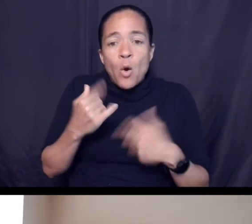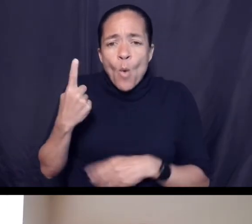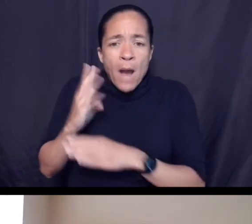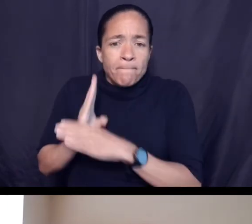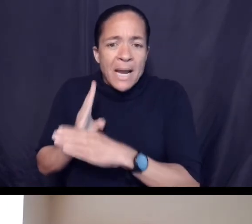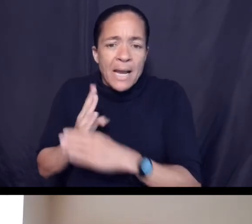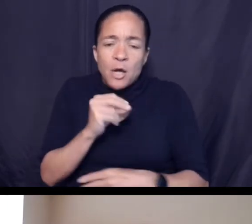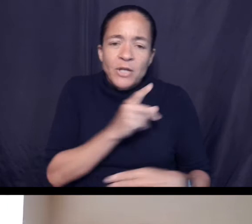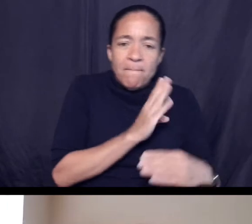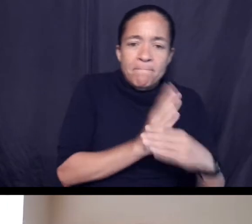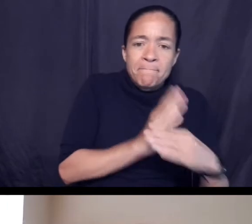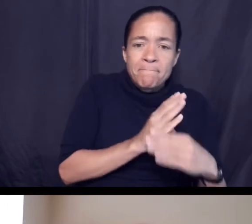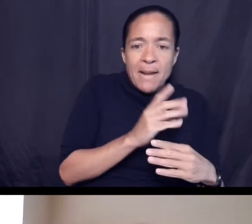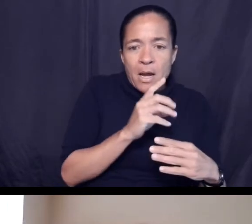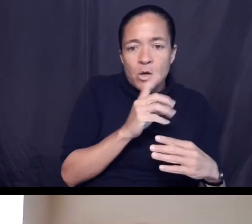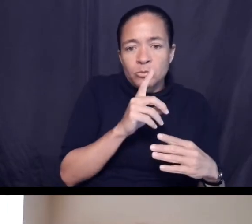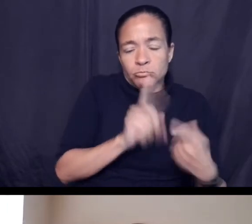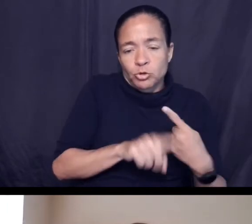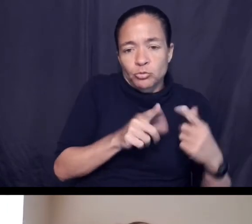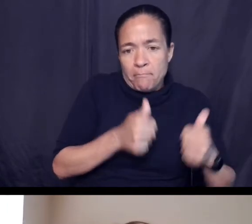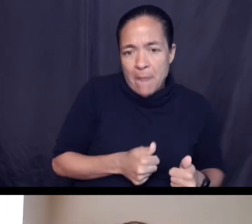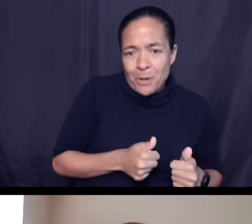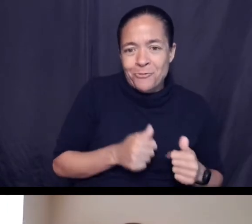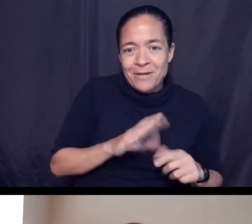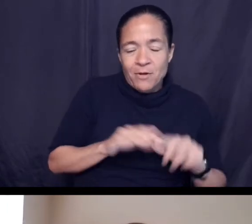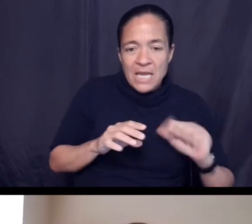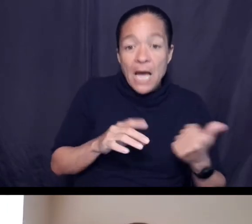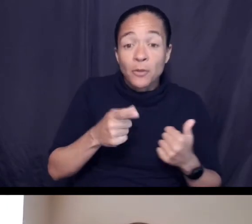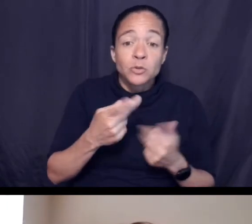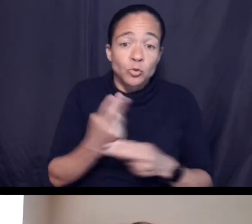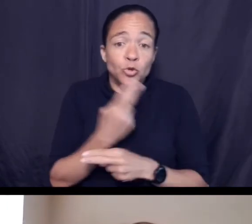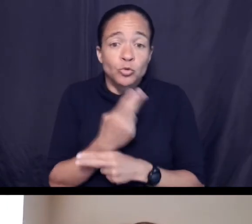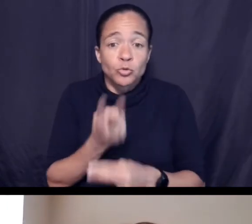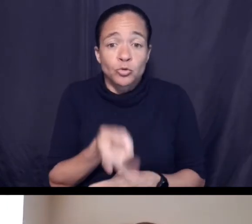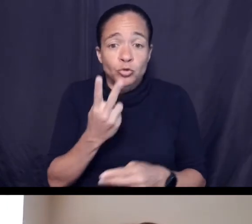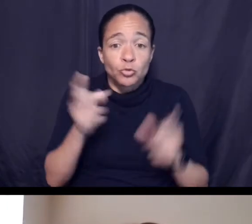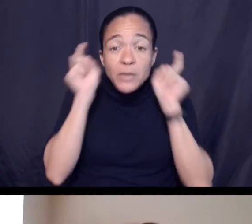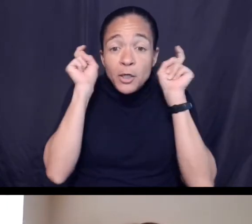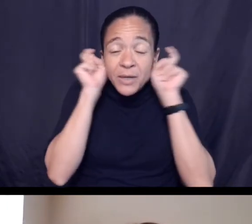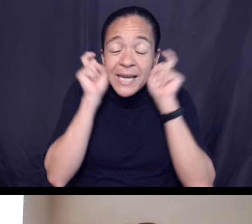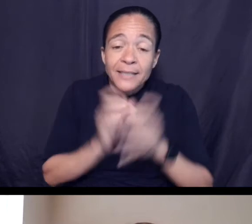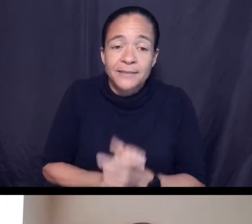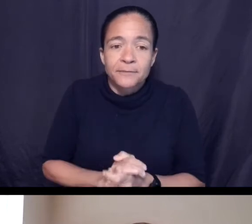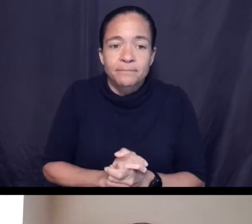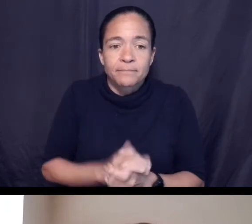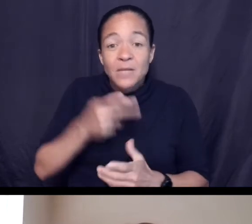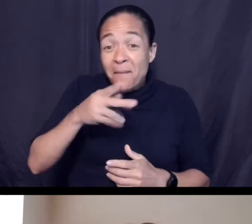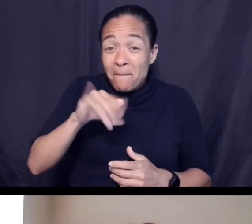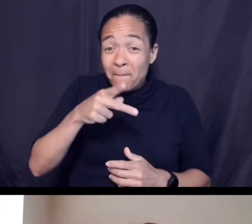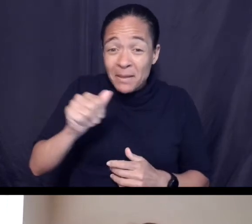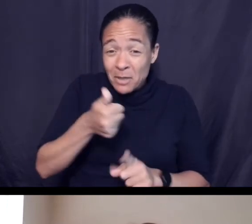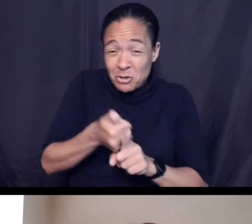to moderate on the other side. So she wears bilateral hearing aids. And she's the sweetest little thing ever. And she